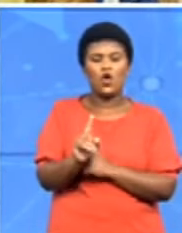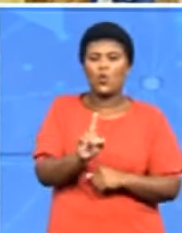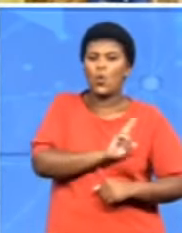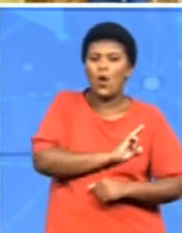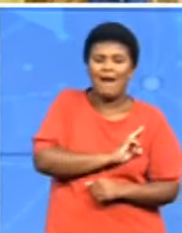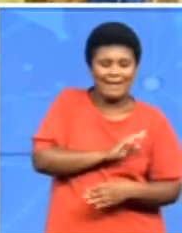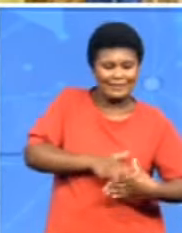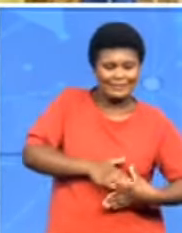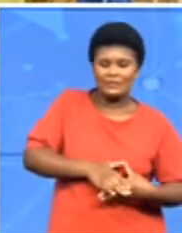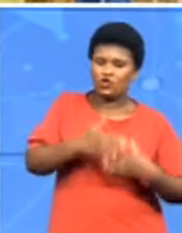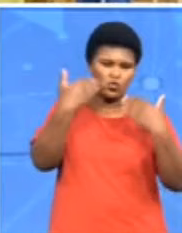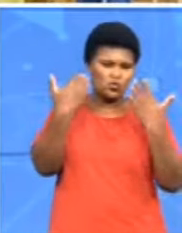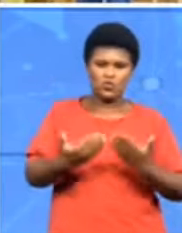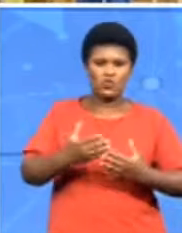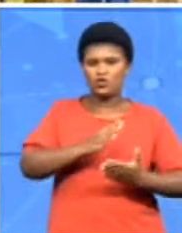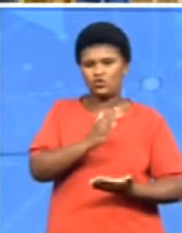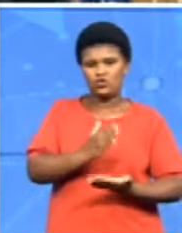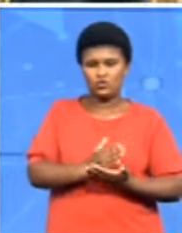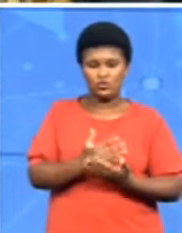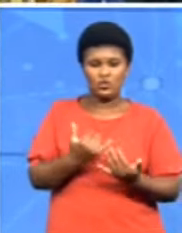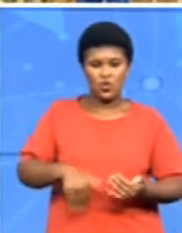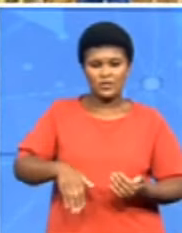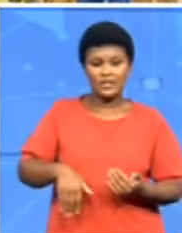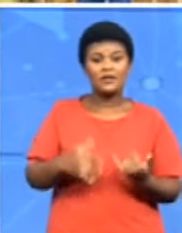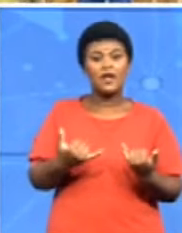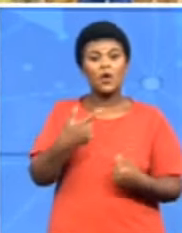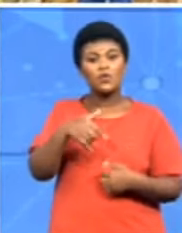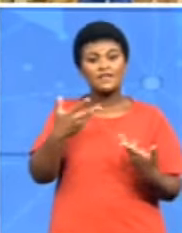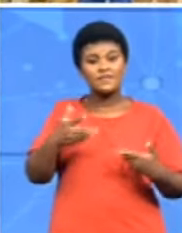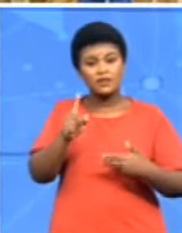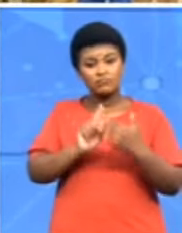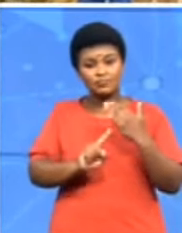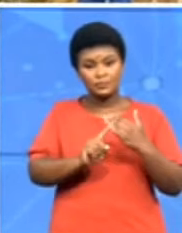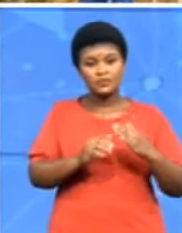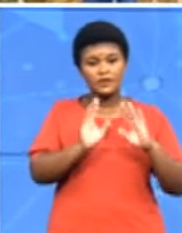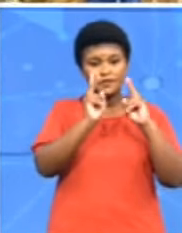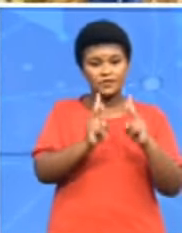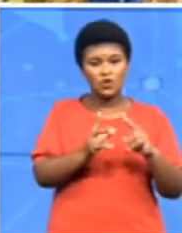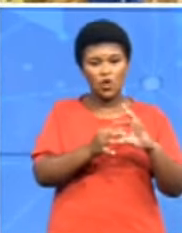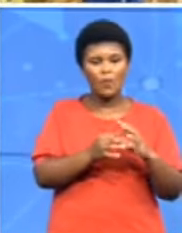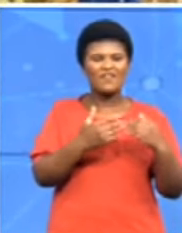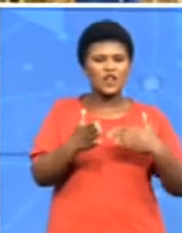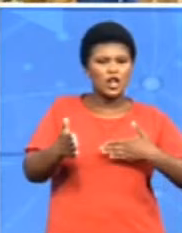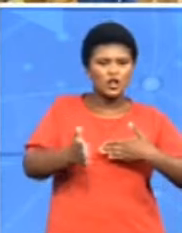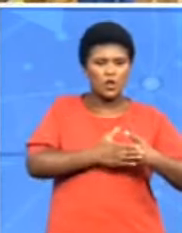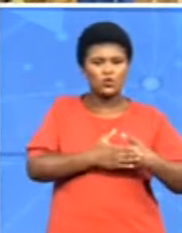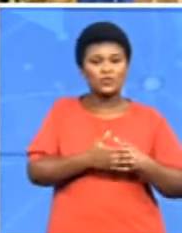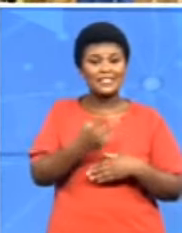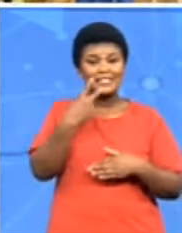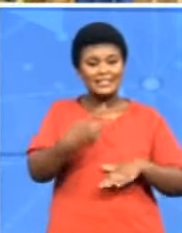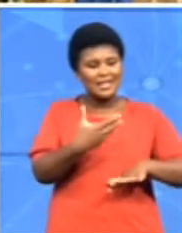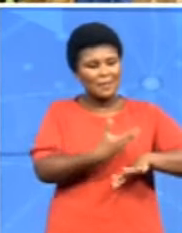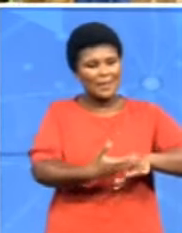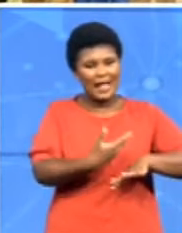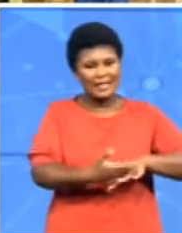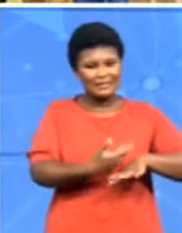gruesome murder. And you know, when we went to that home that day, it was closed and you could see blood all over the homestead. And you know, when we